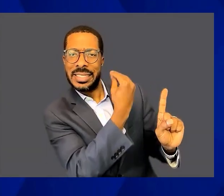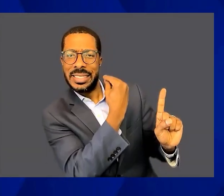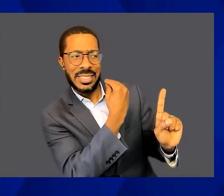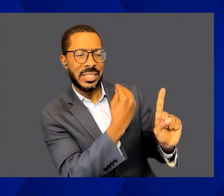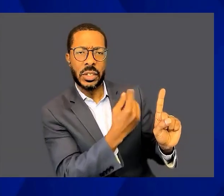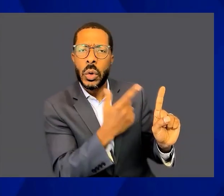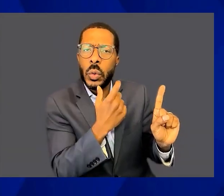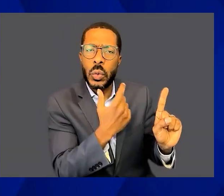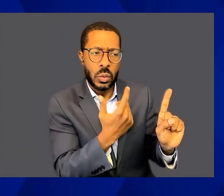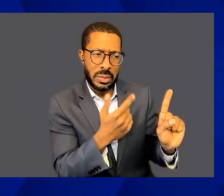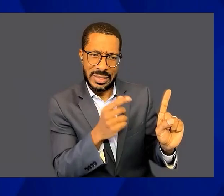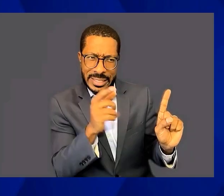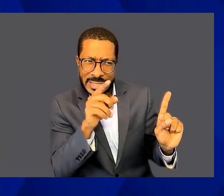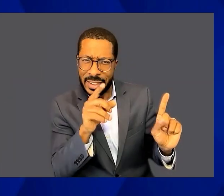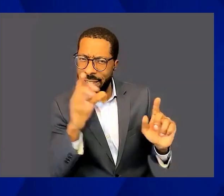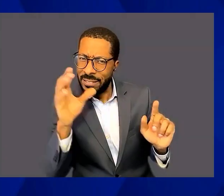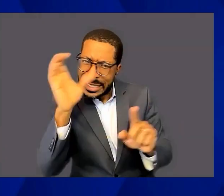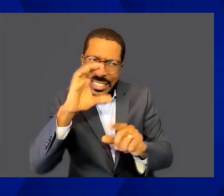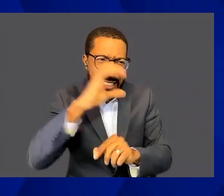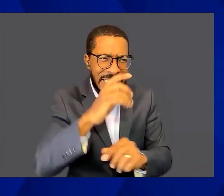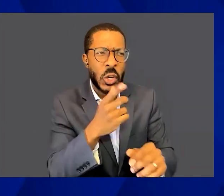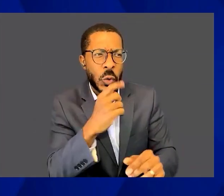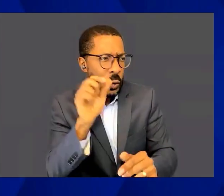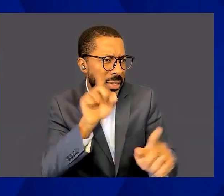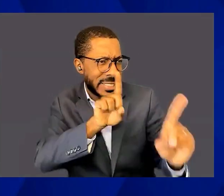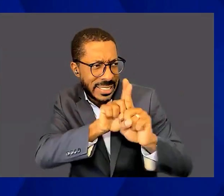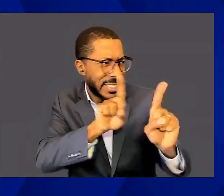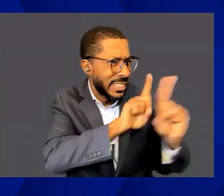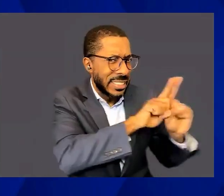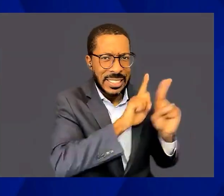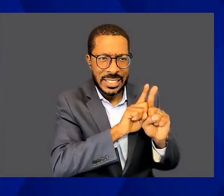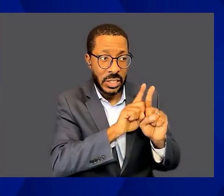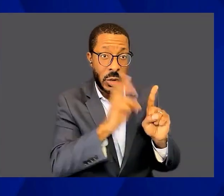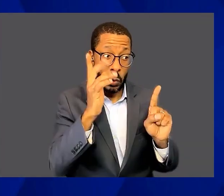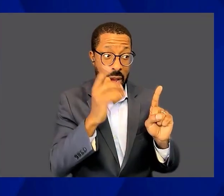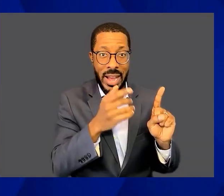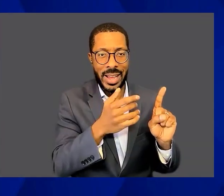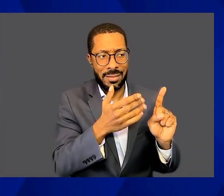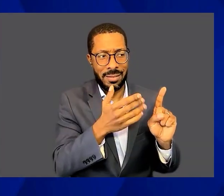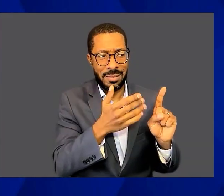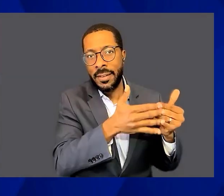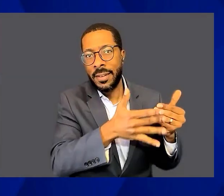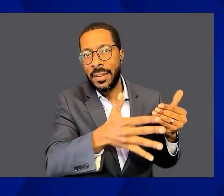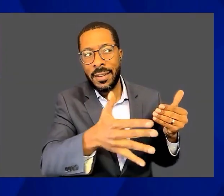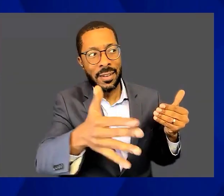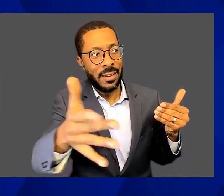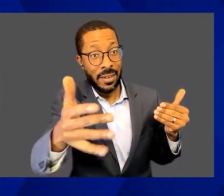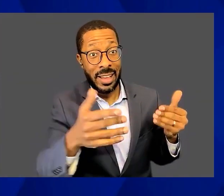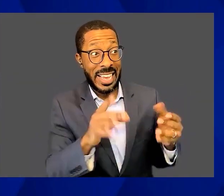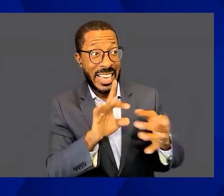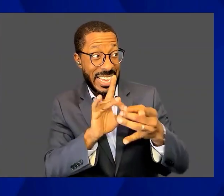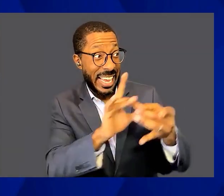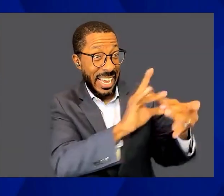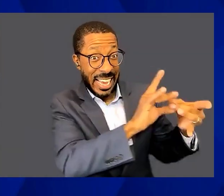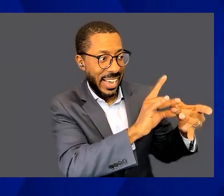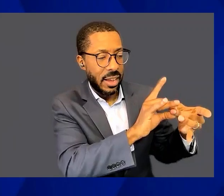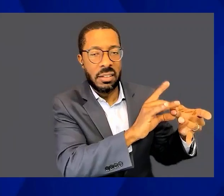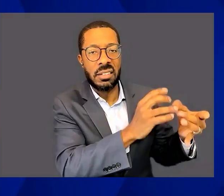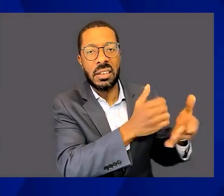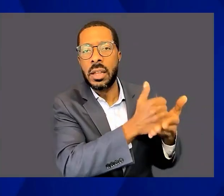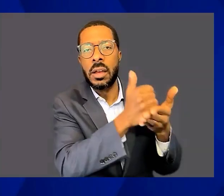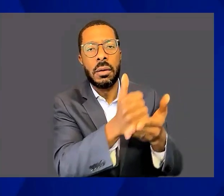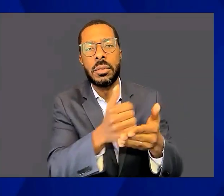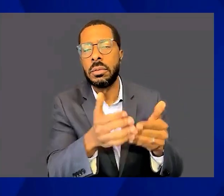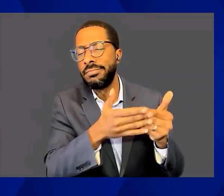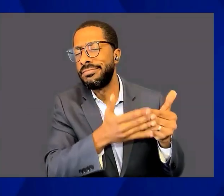opportunities, because the connections you make here can shape your career for years to come. How many of